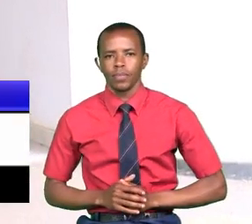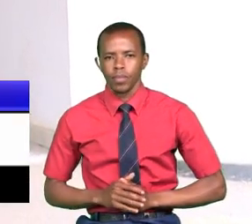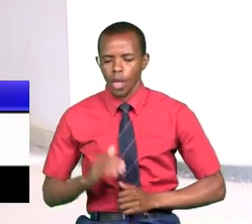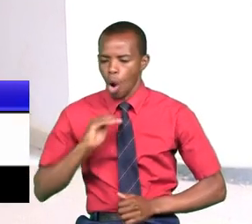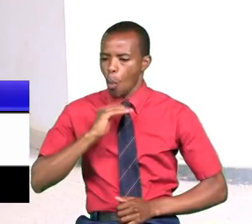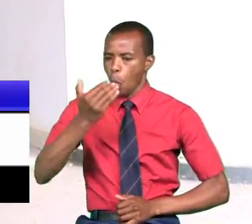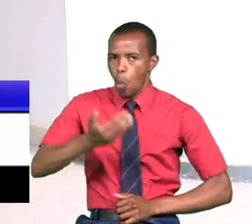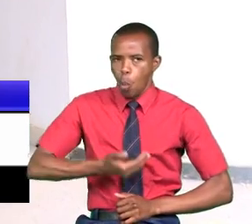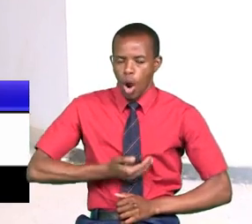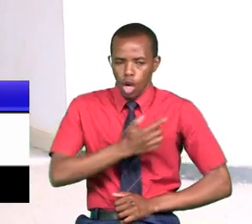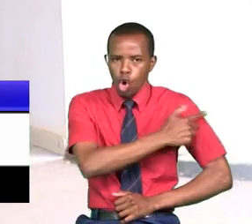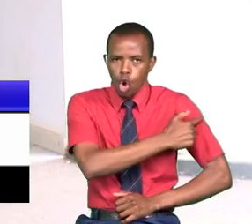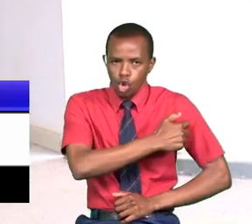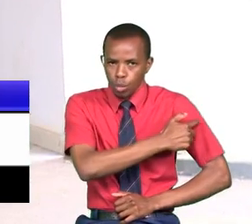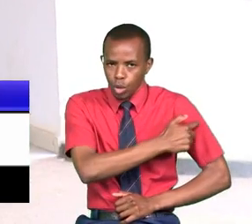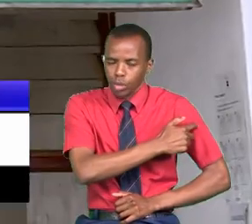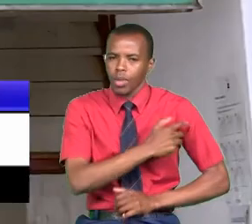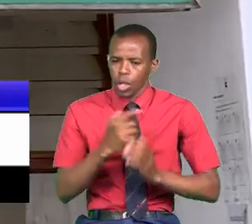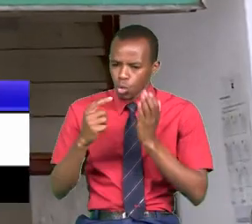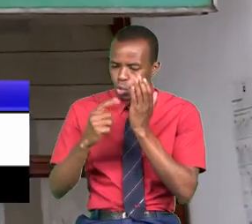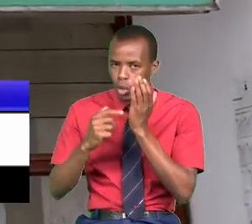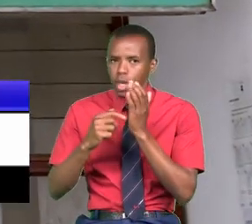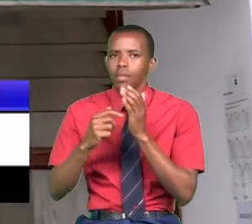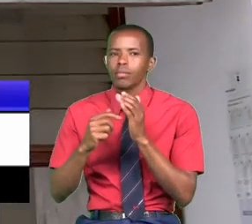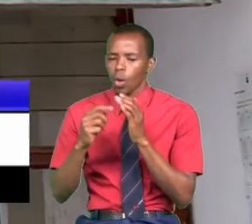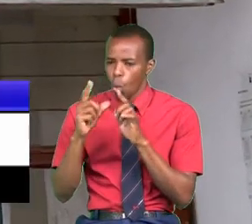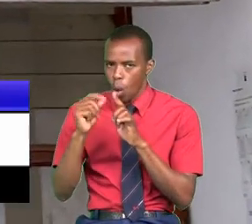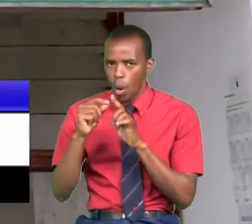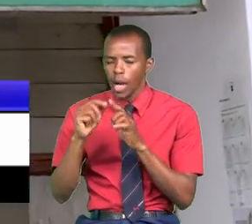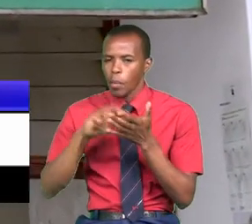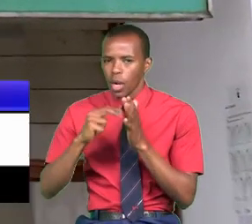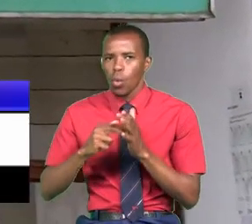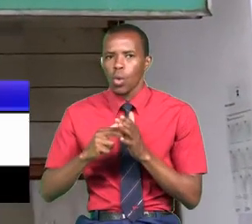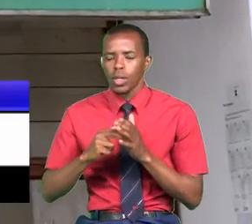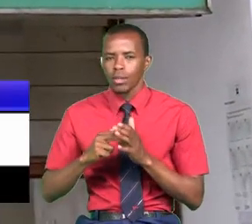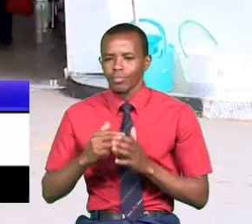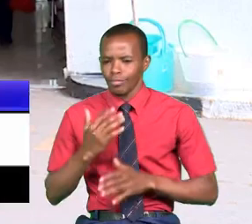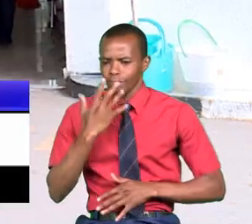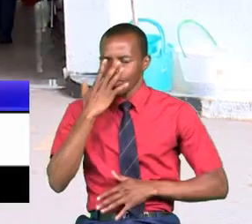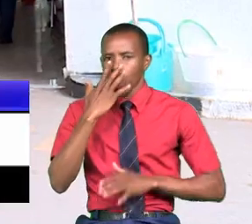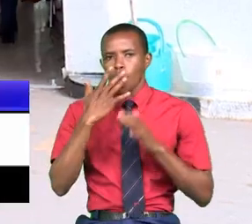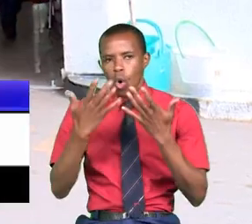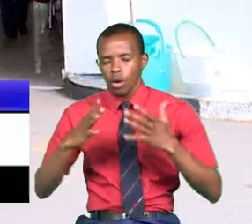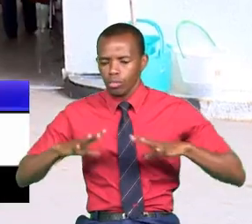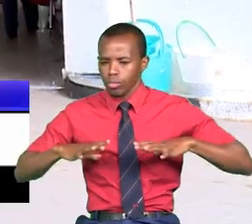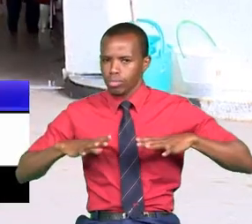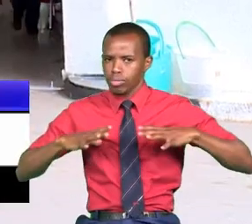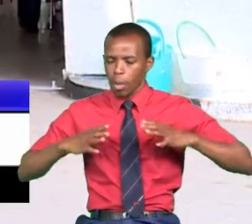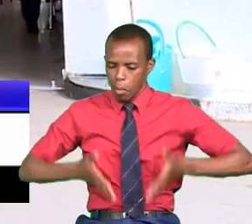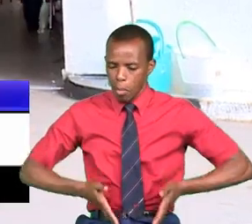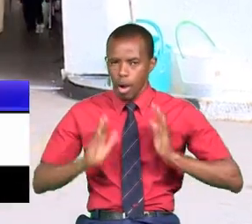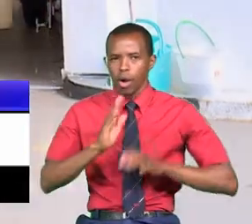Pumwani, derived from a Swahili word, means to breathe or relax. This maternity